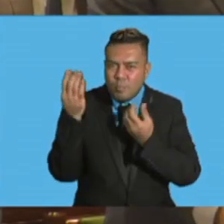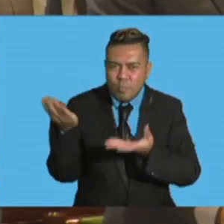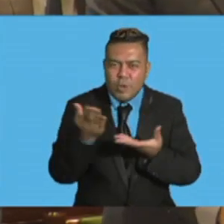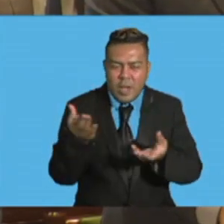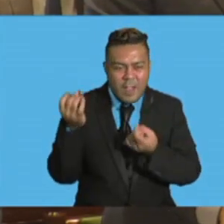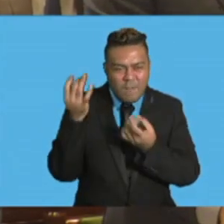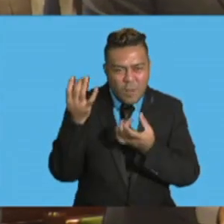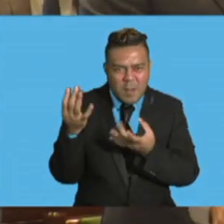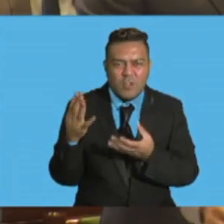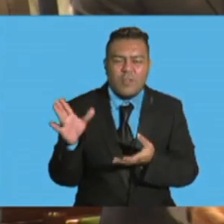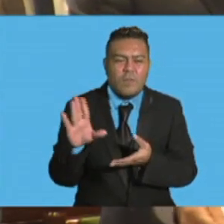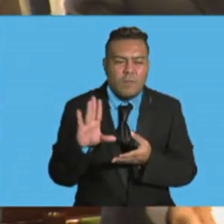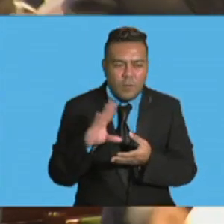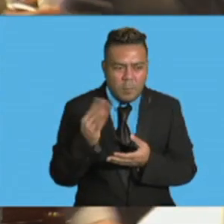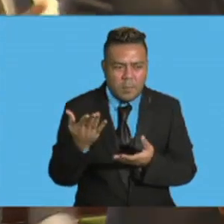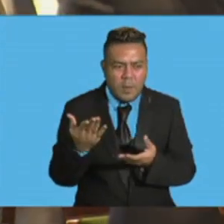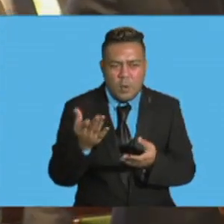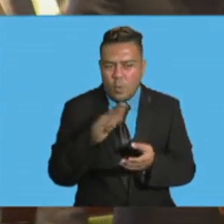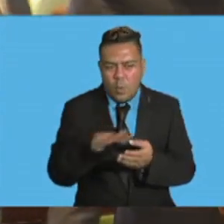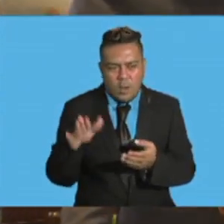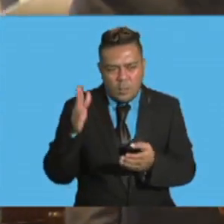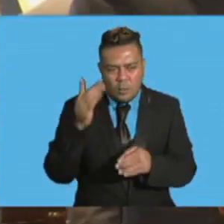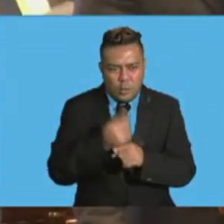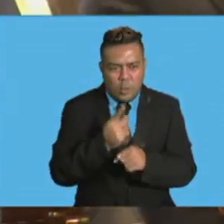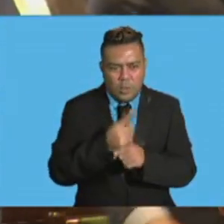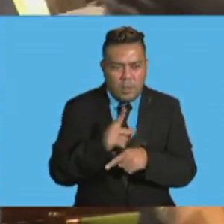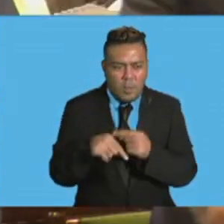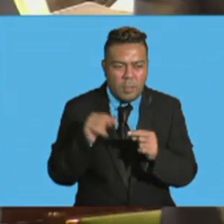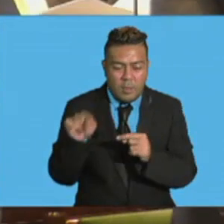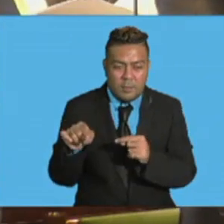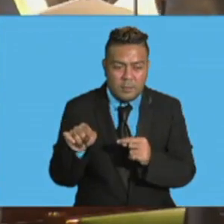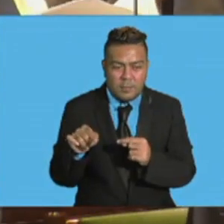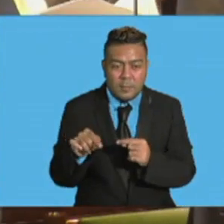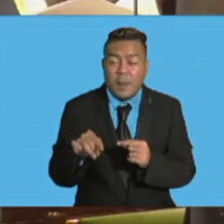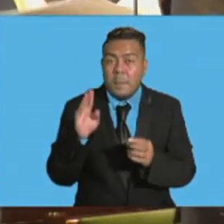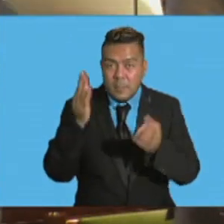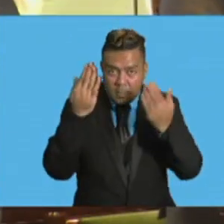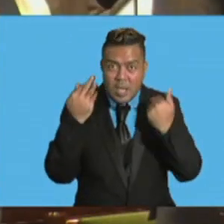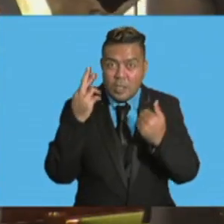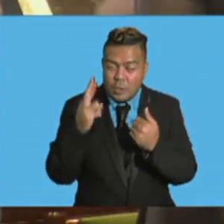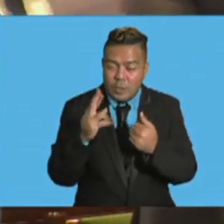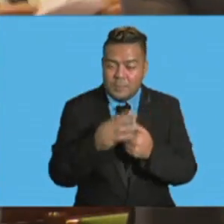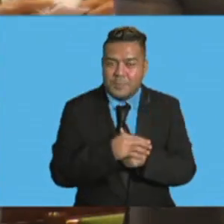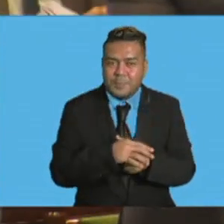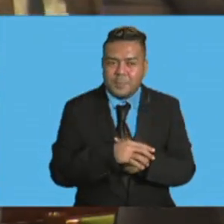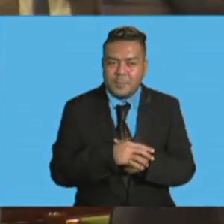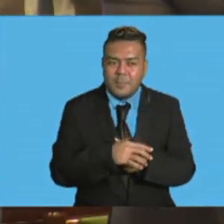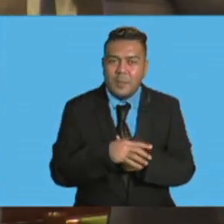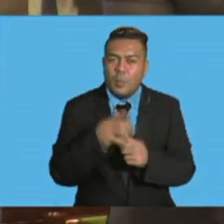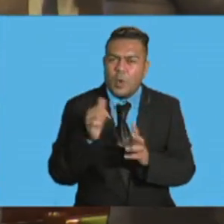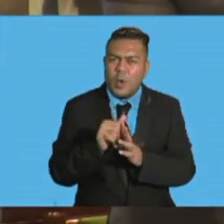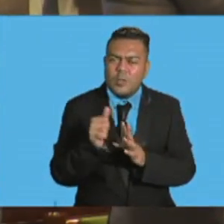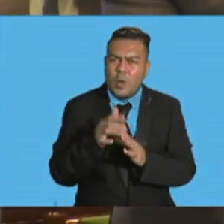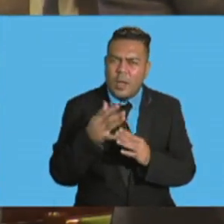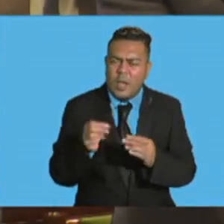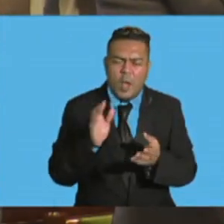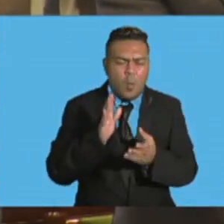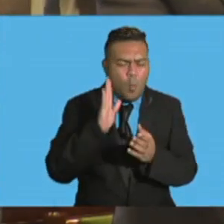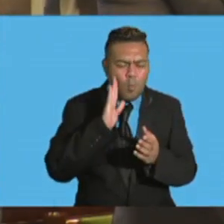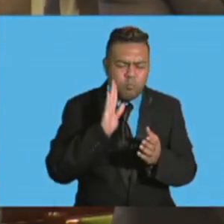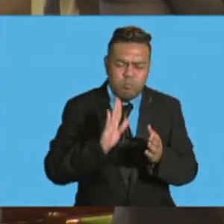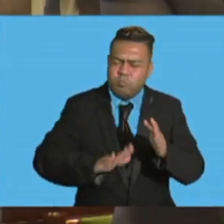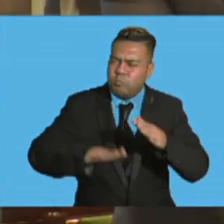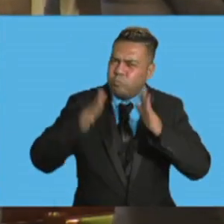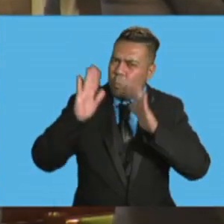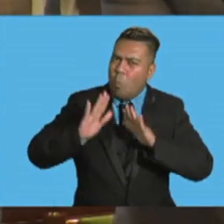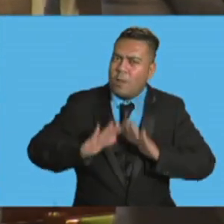from. And I don't want to highlight that at this point in time. Mr. Speaker, sir, we also had a wonderful opportunity